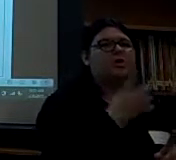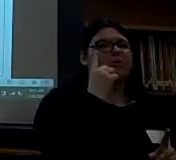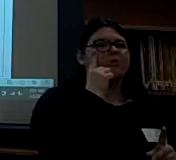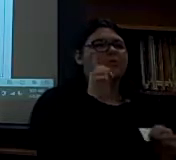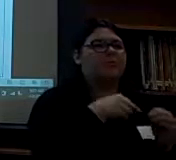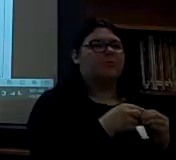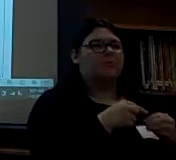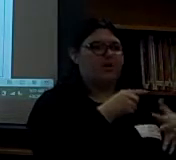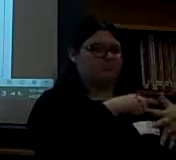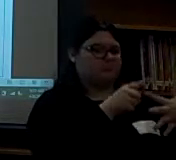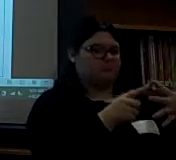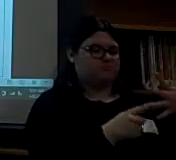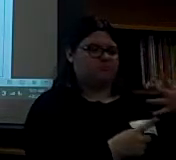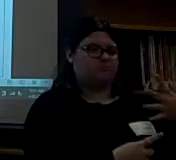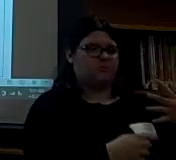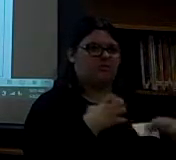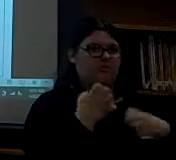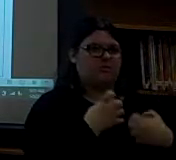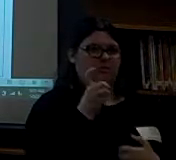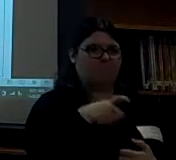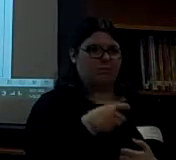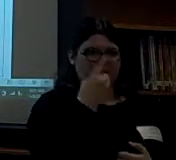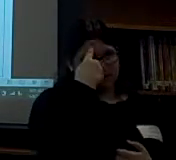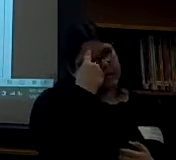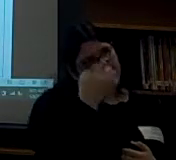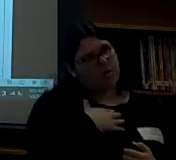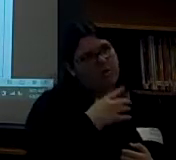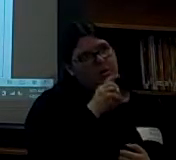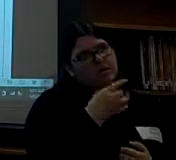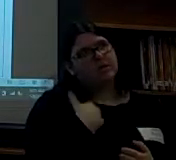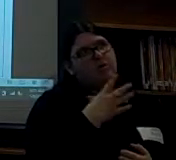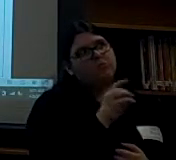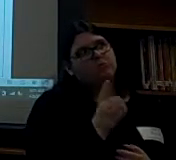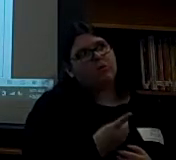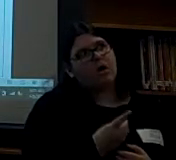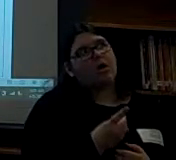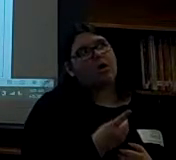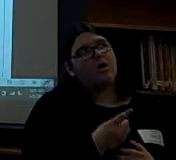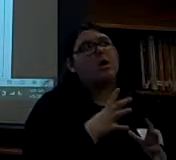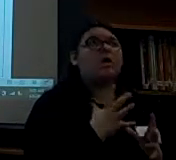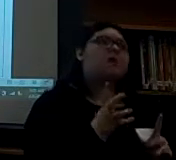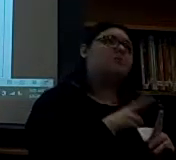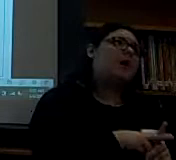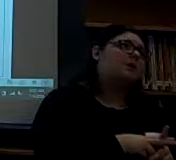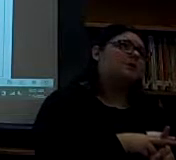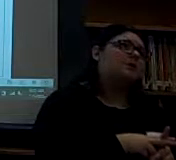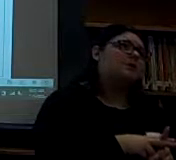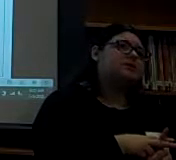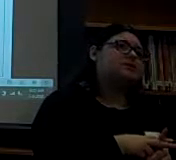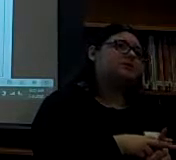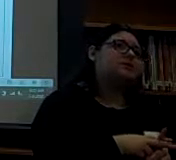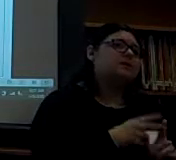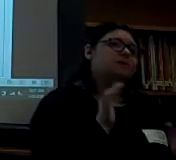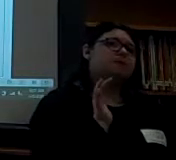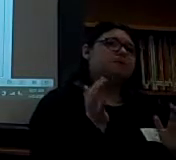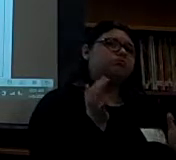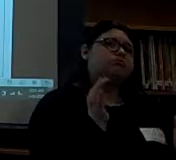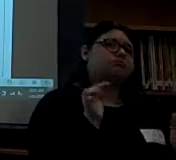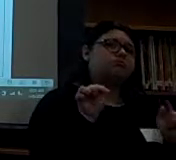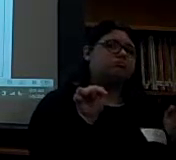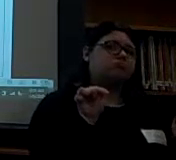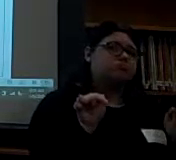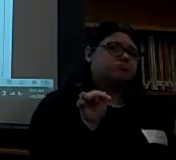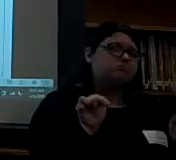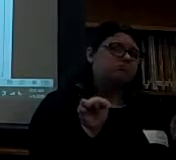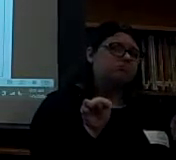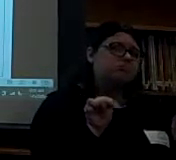these five emotional needs, I want you to think, do my kids have a lot of withdrawals? Do they have a lot of deposits? Is the ratio on the